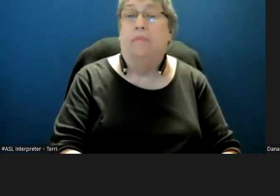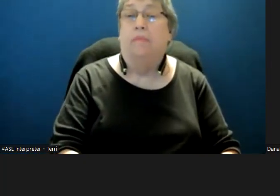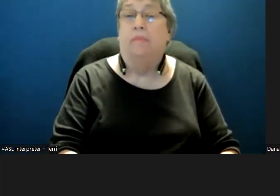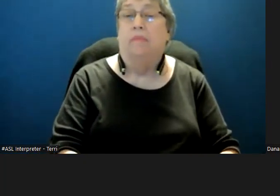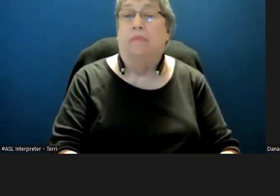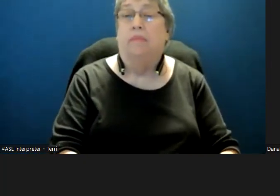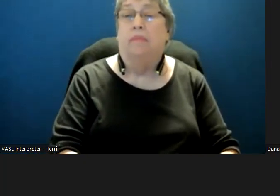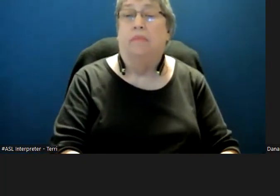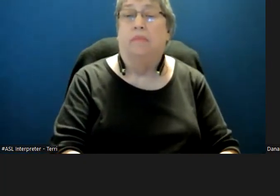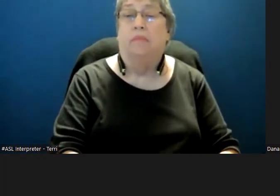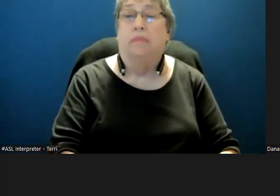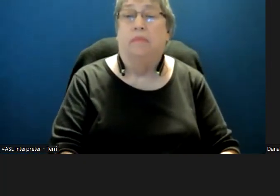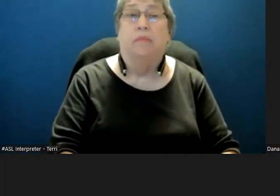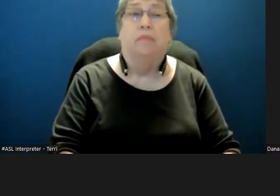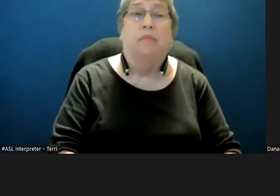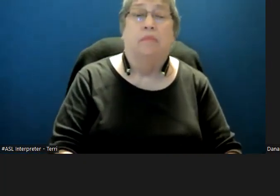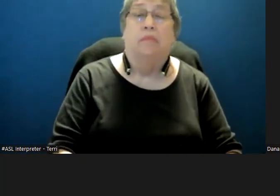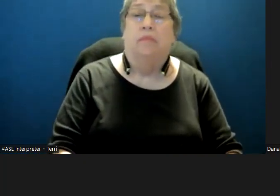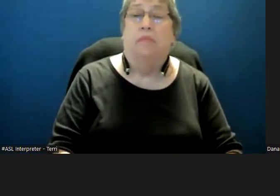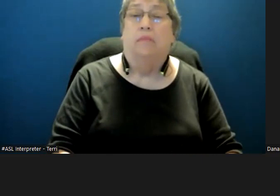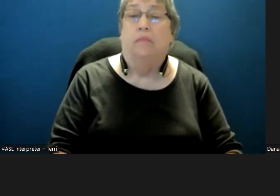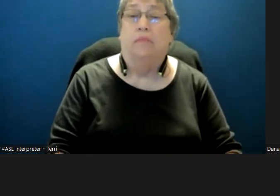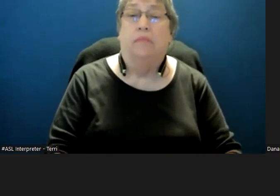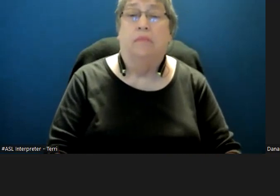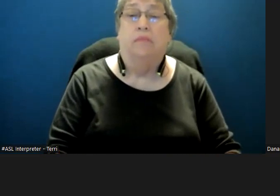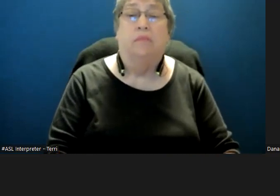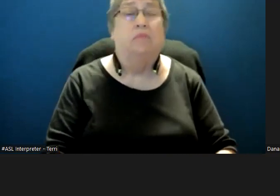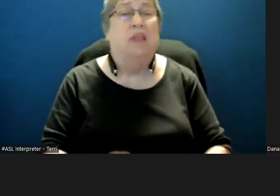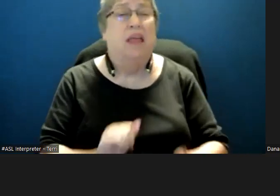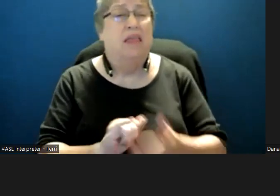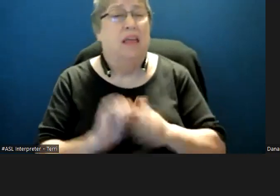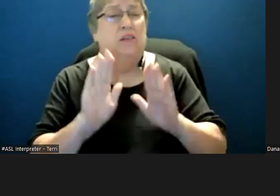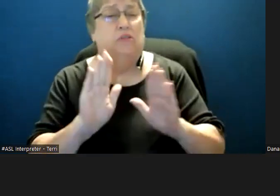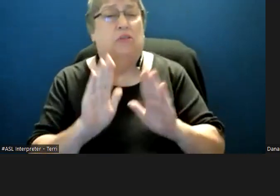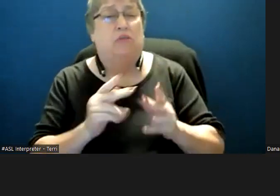Yeah, I think that's a great place to start. I don't know what,